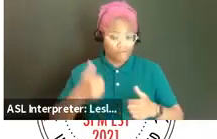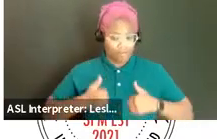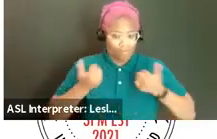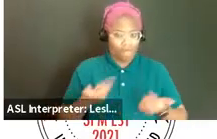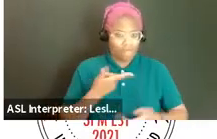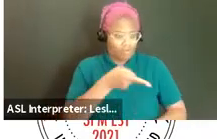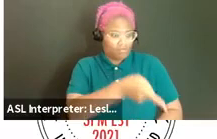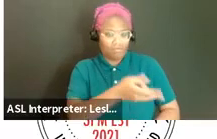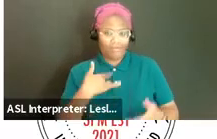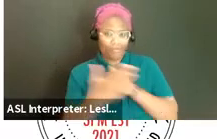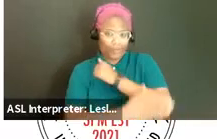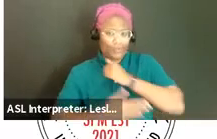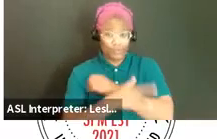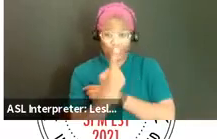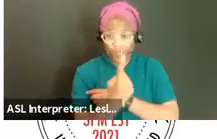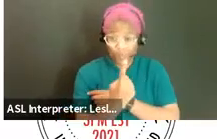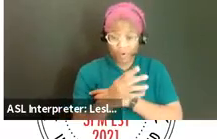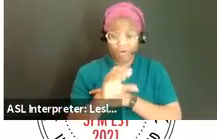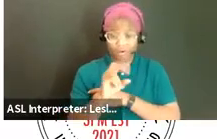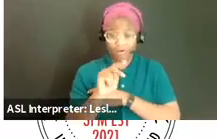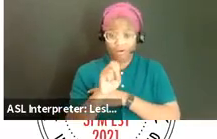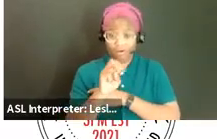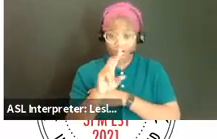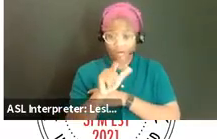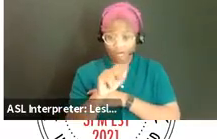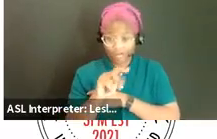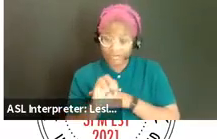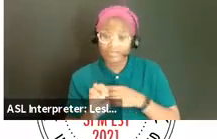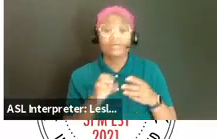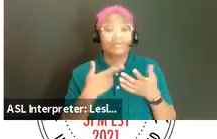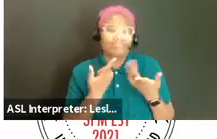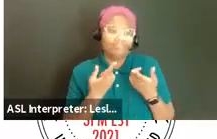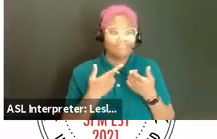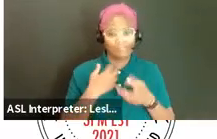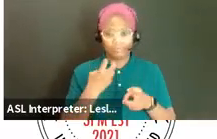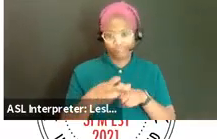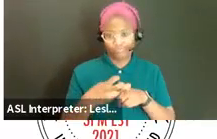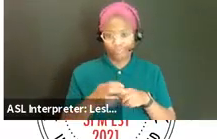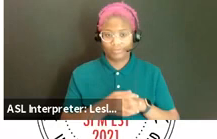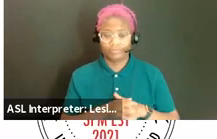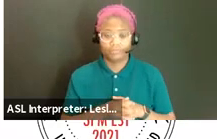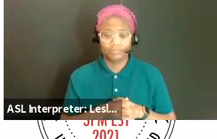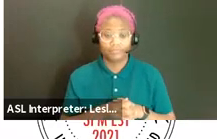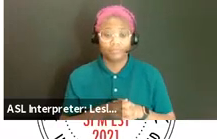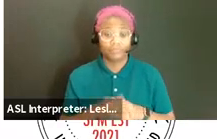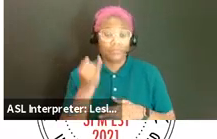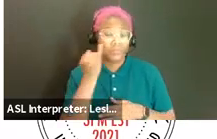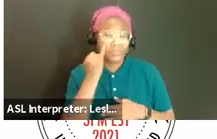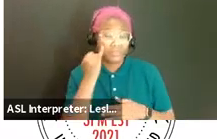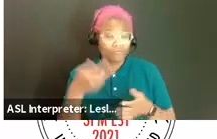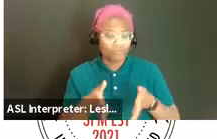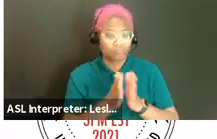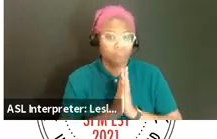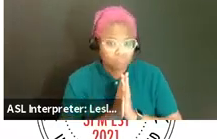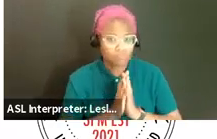wouldn't advise that. Yeah, the process is really making sure that when you request an emergency interview,